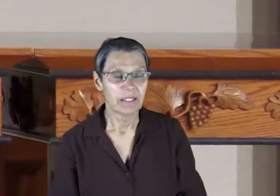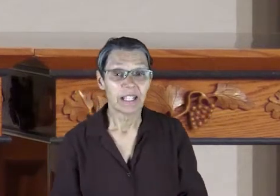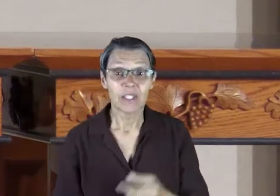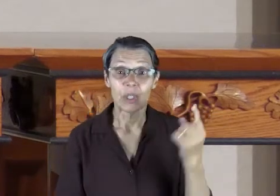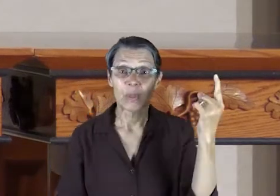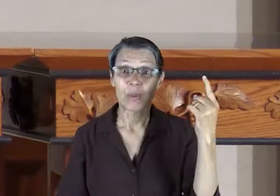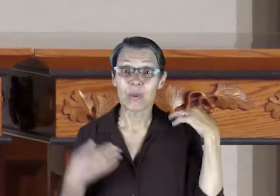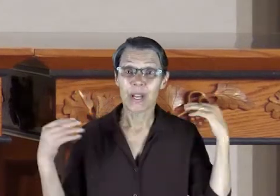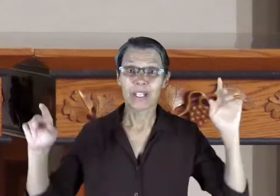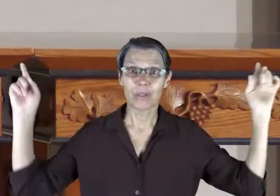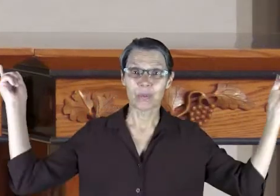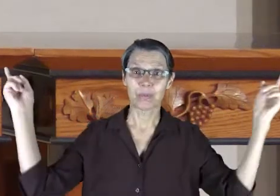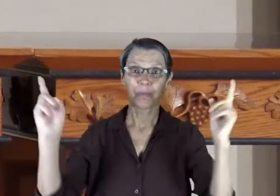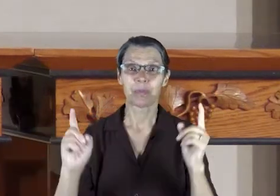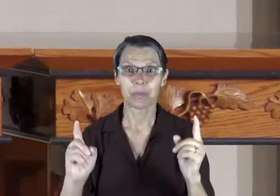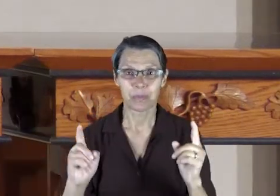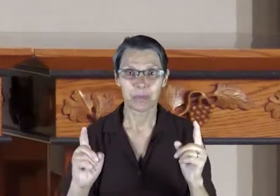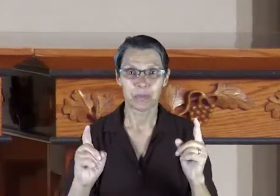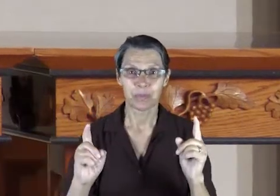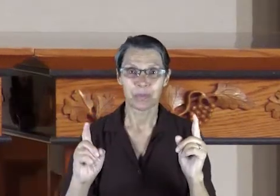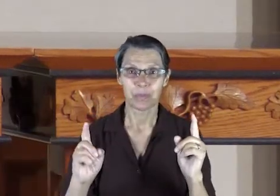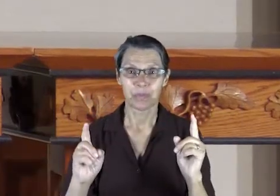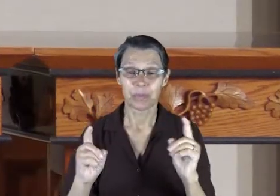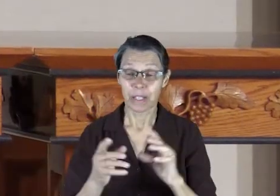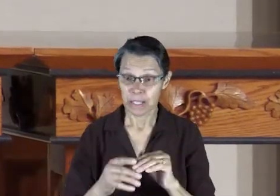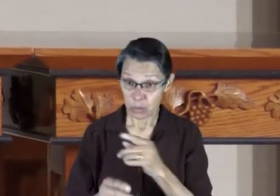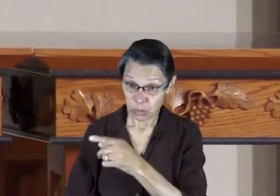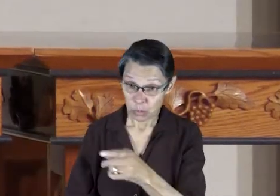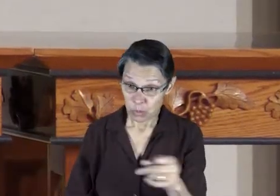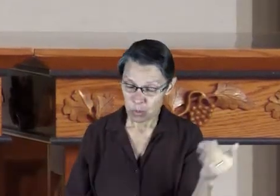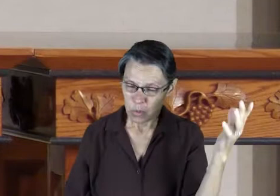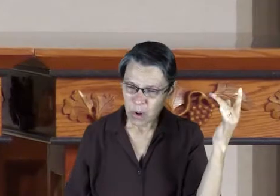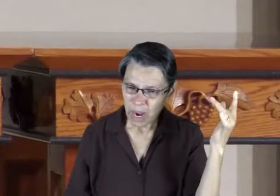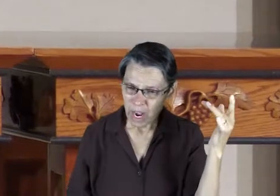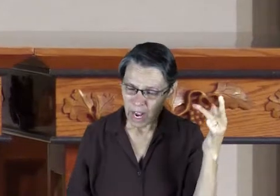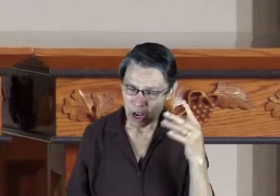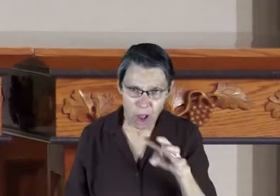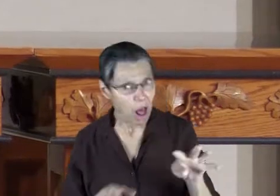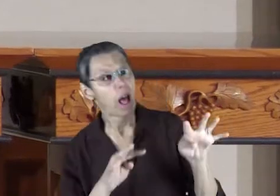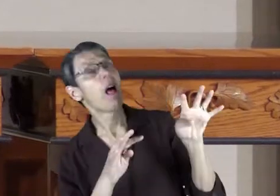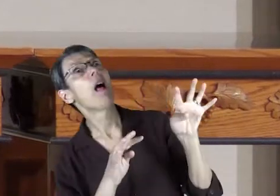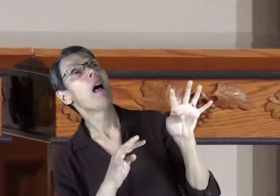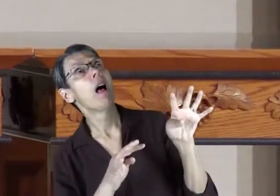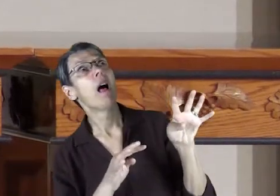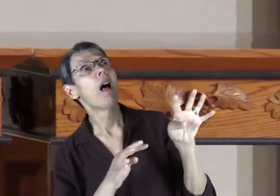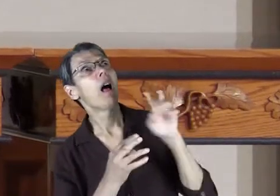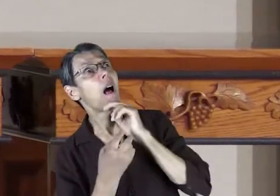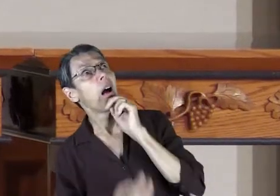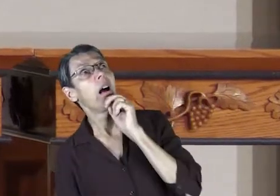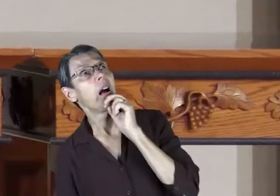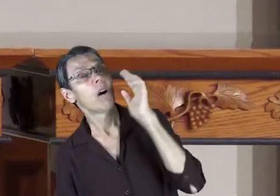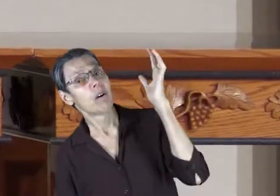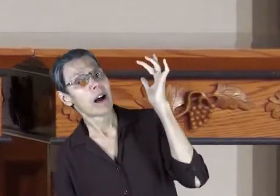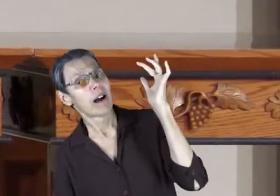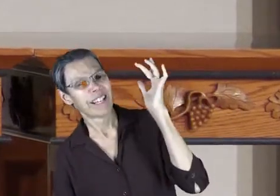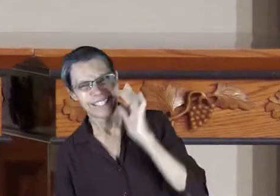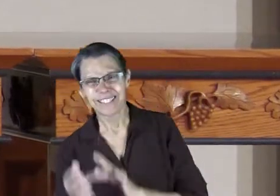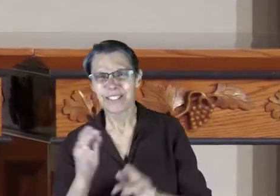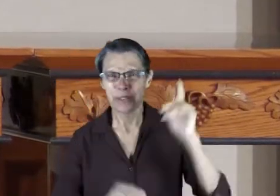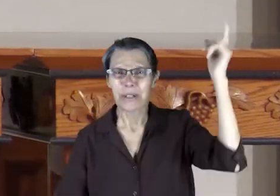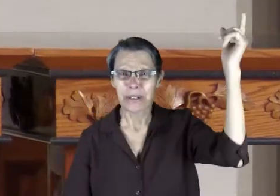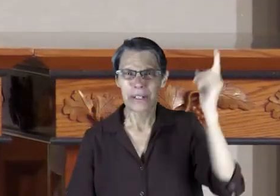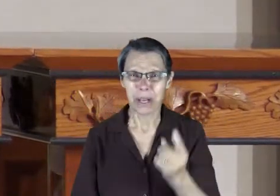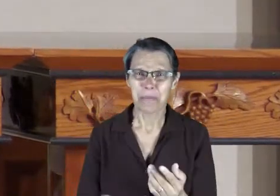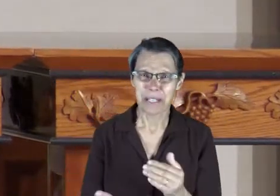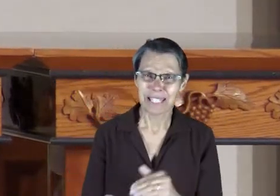And it says, two angels appear and say to them, men of Galilee, why are you looking up into the clouds?